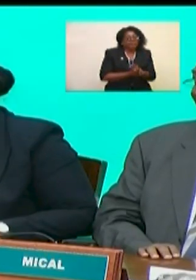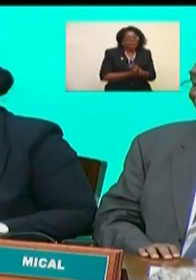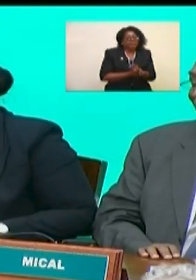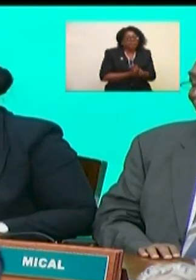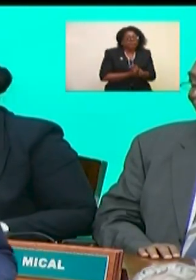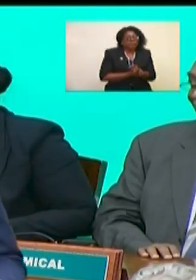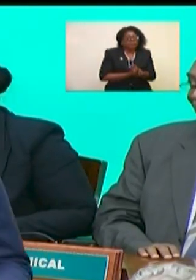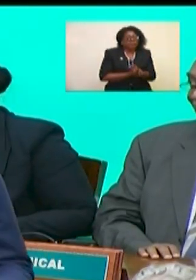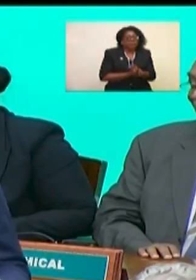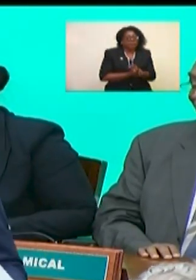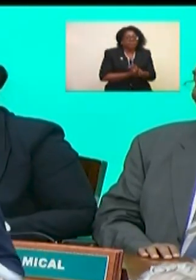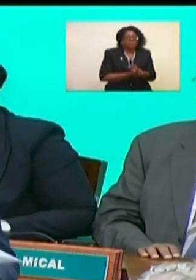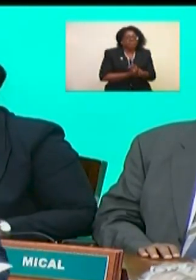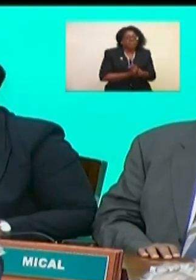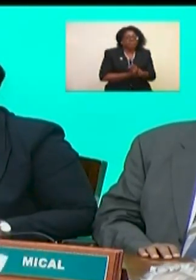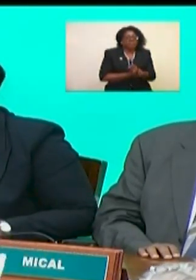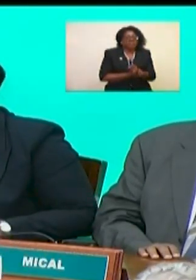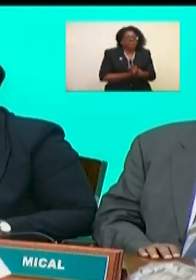and